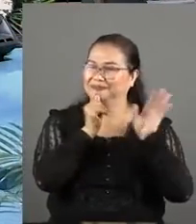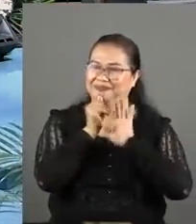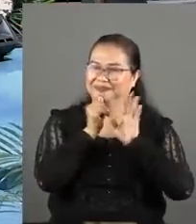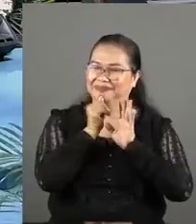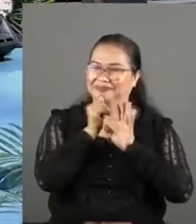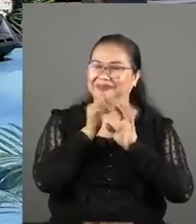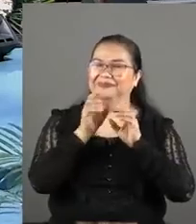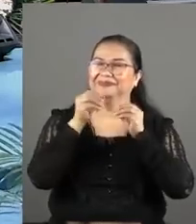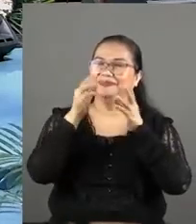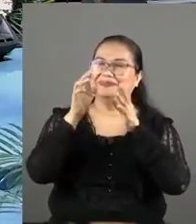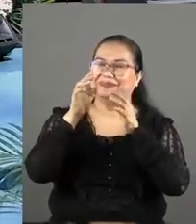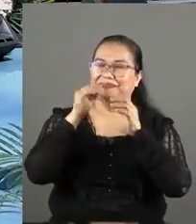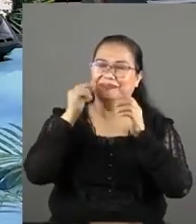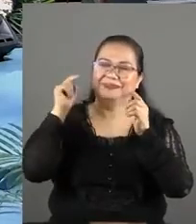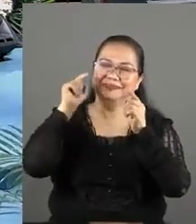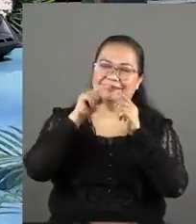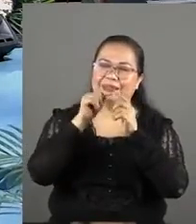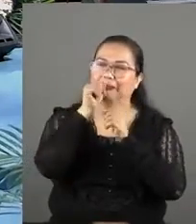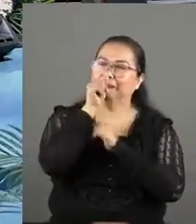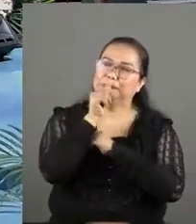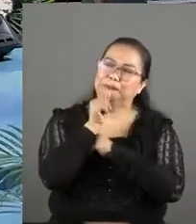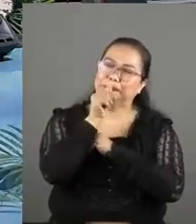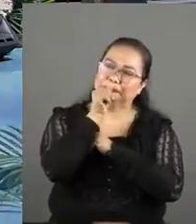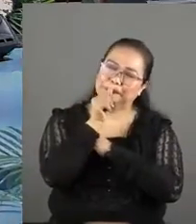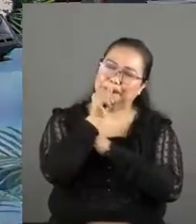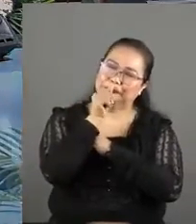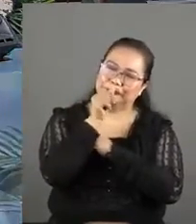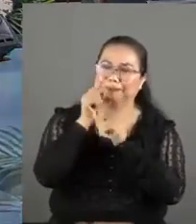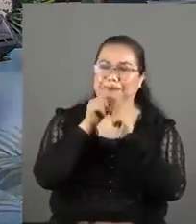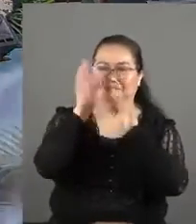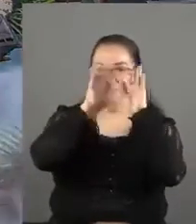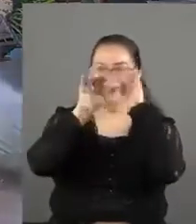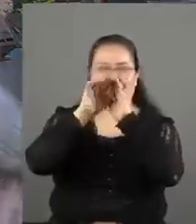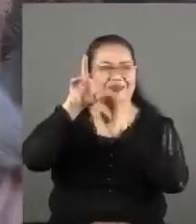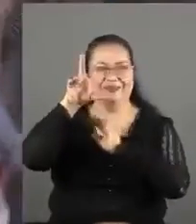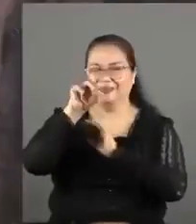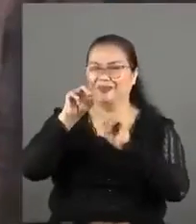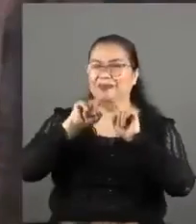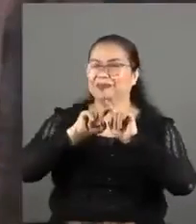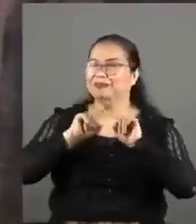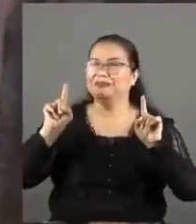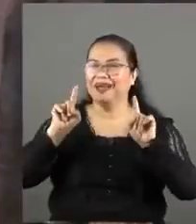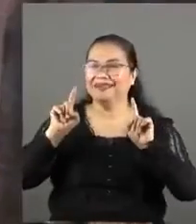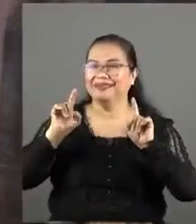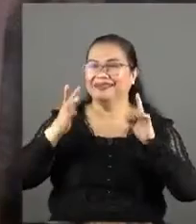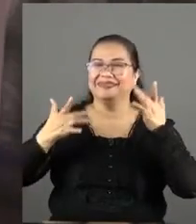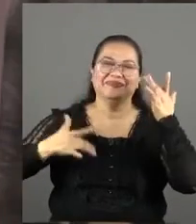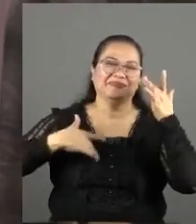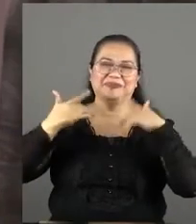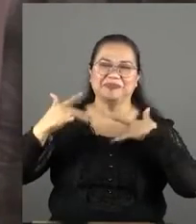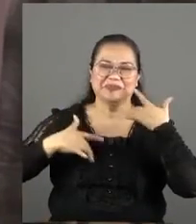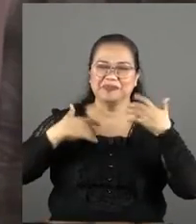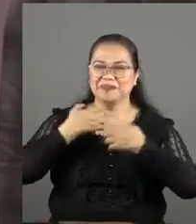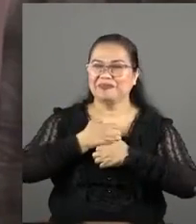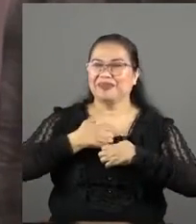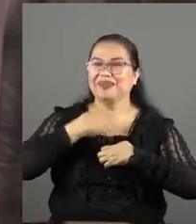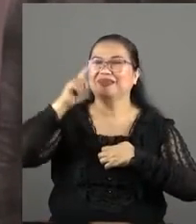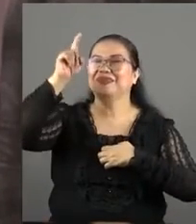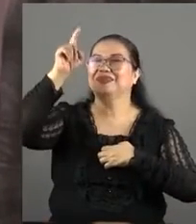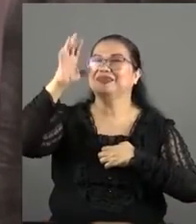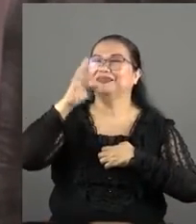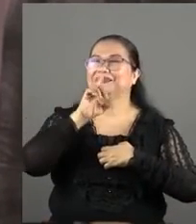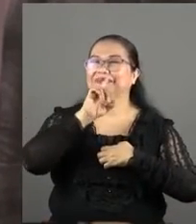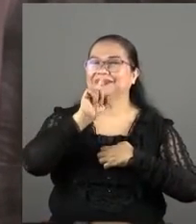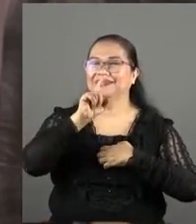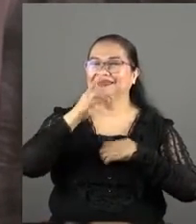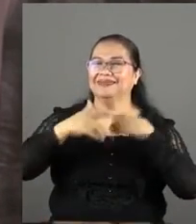something to put up with until we are in heaven, but something to be enjoyed because you are real. And this joy